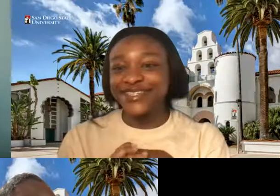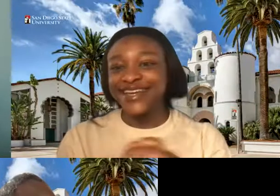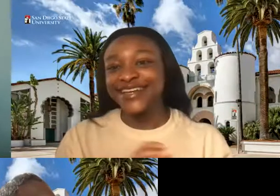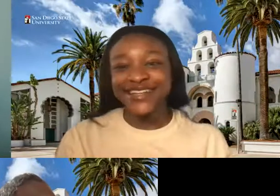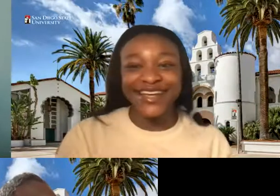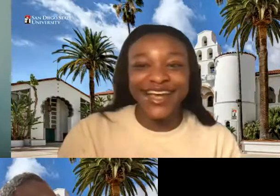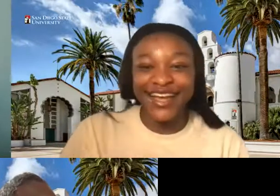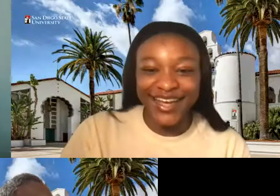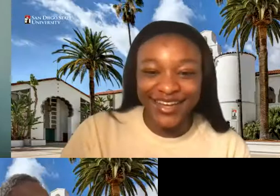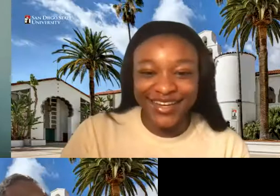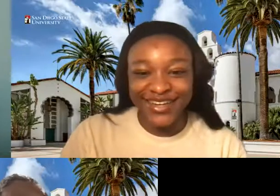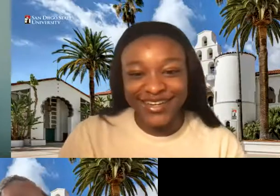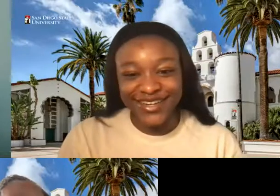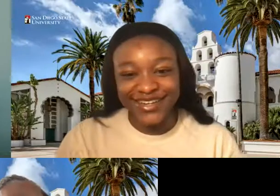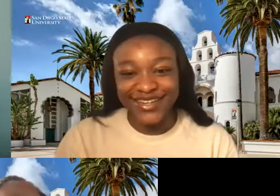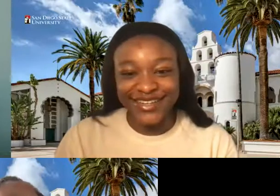so excited.